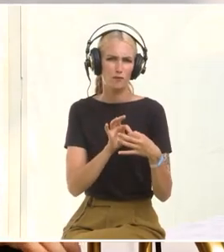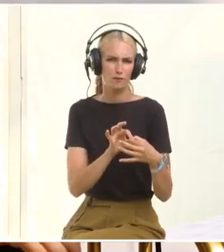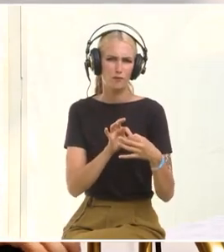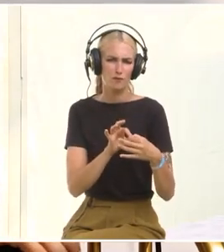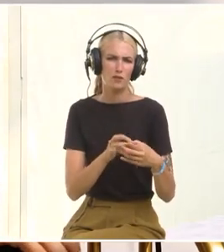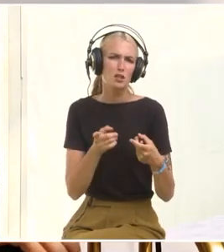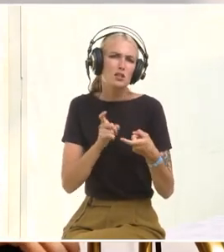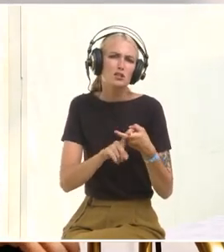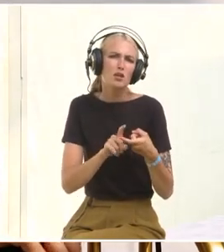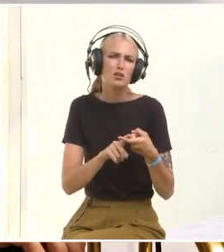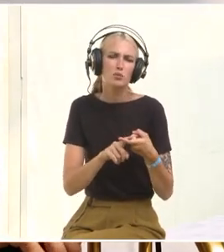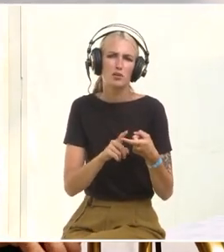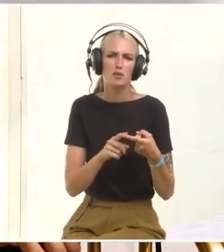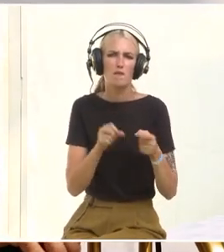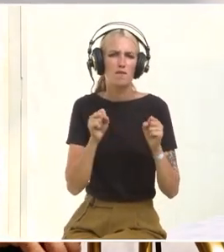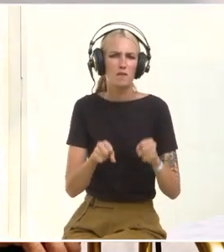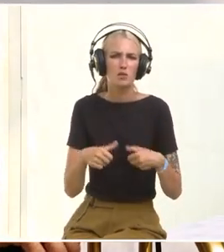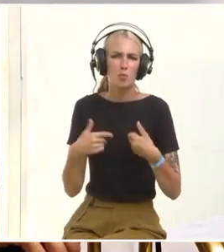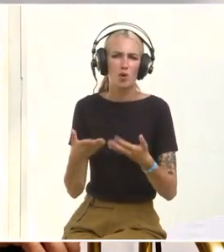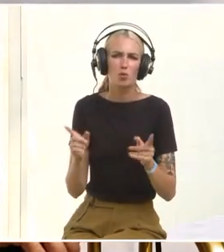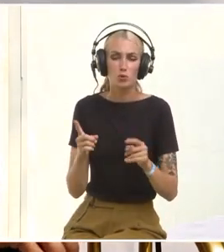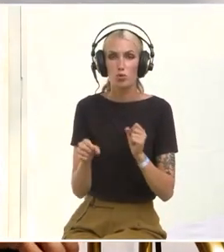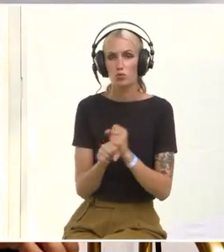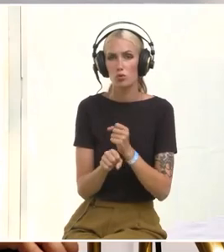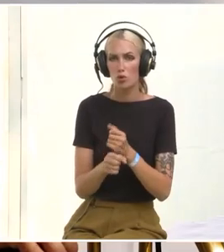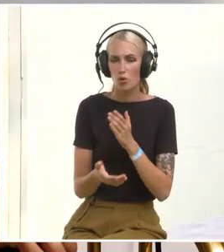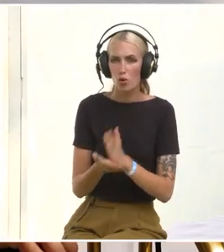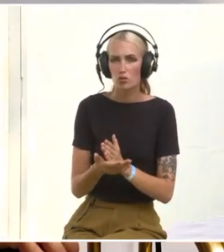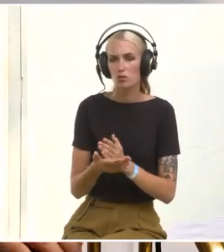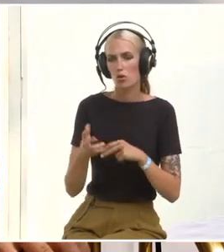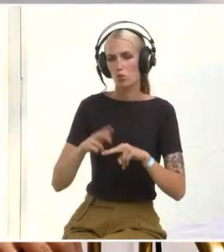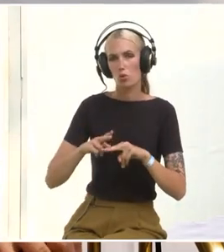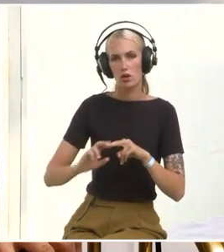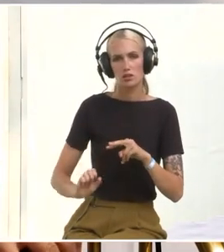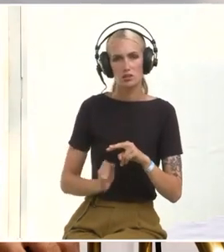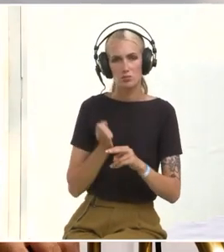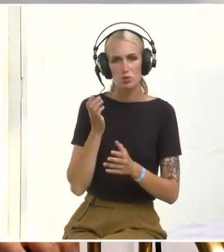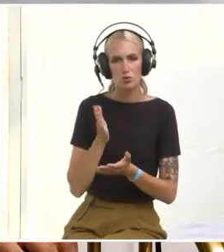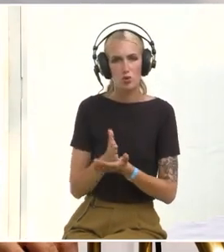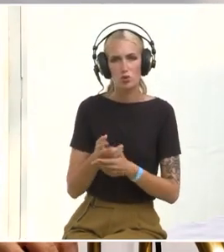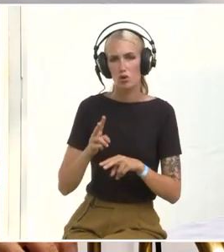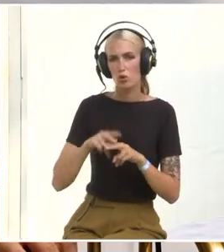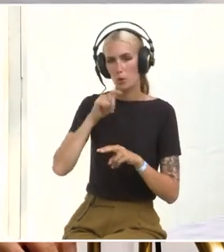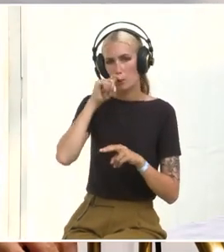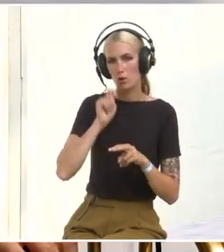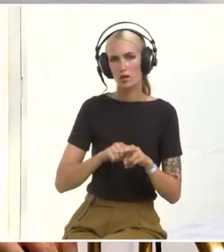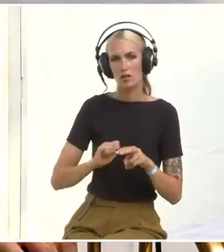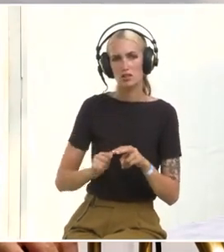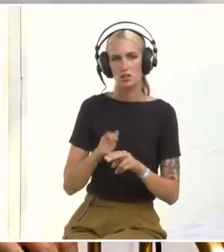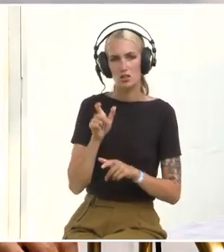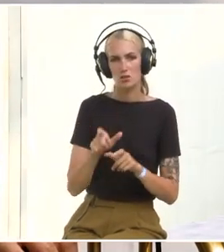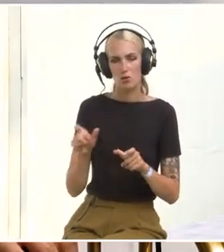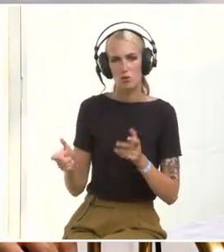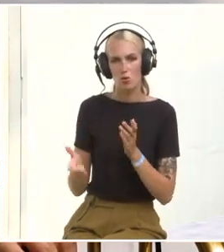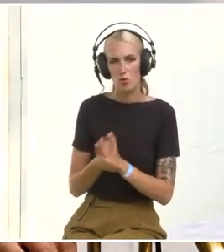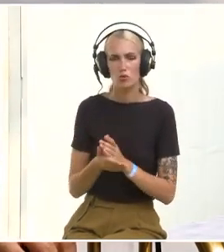were accommodated. If they got work, if they had local friends, local Ukrainian friends, and so they continue to have. I think that